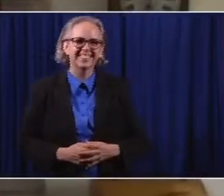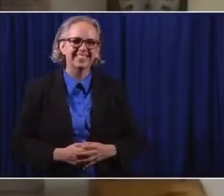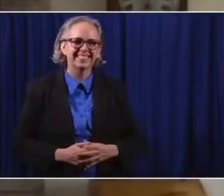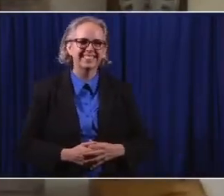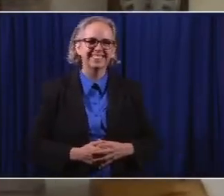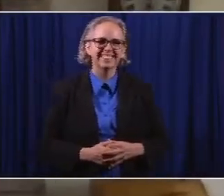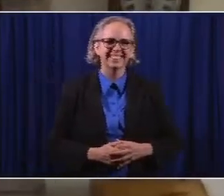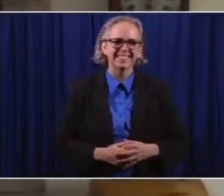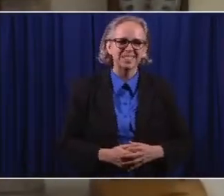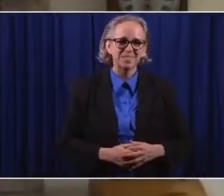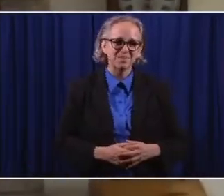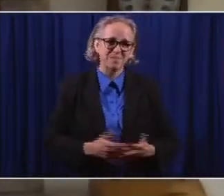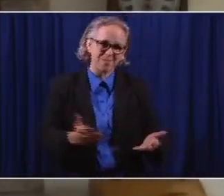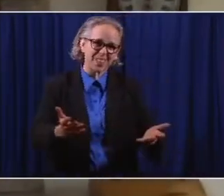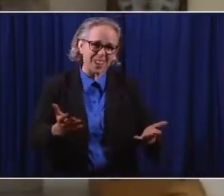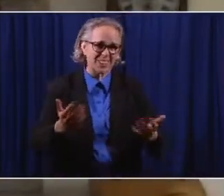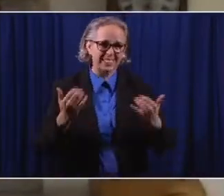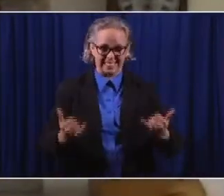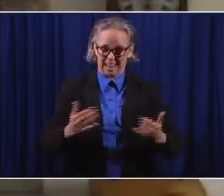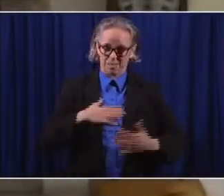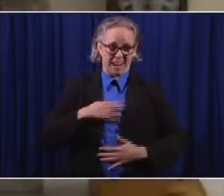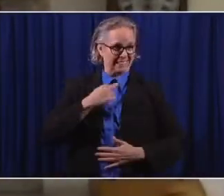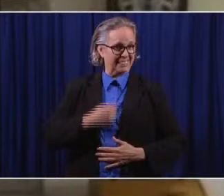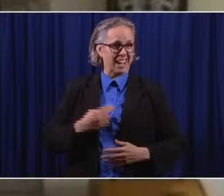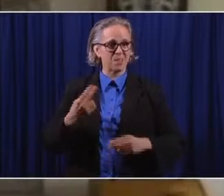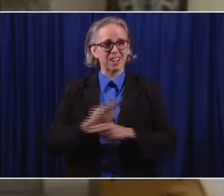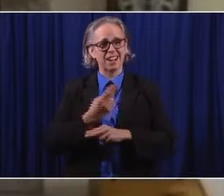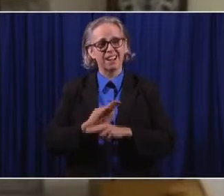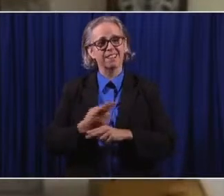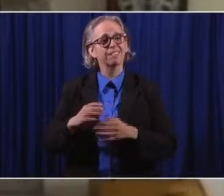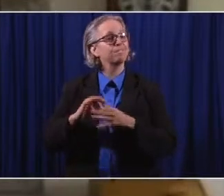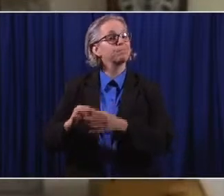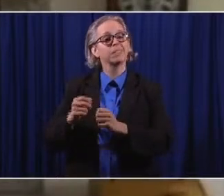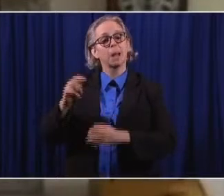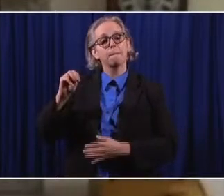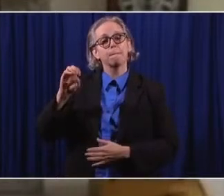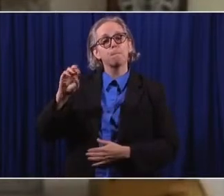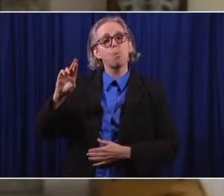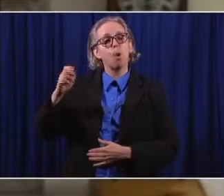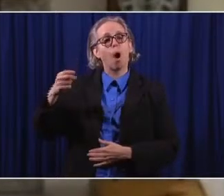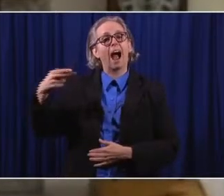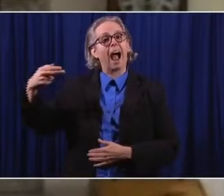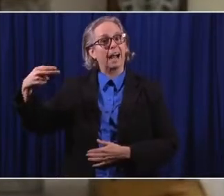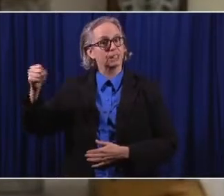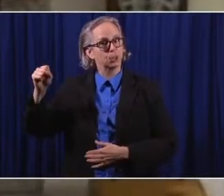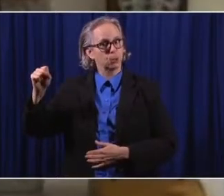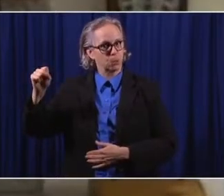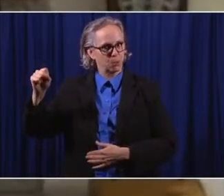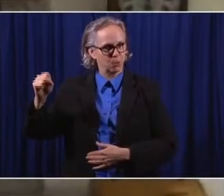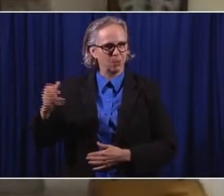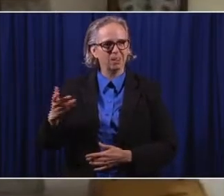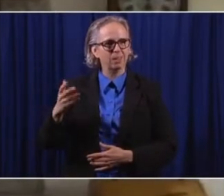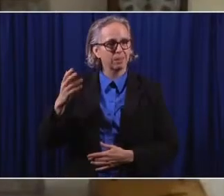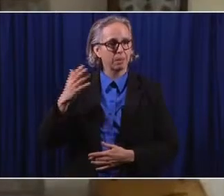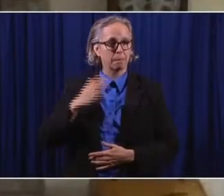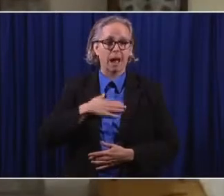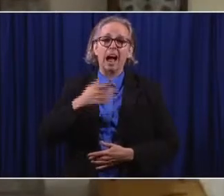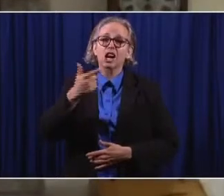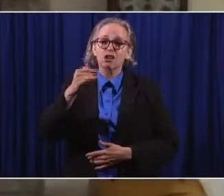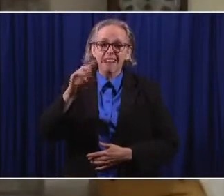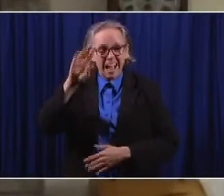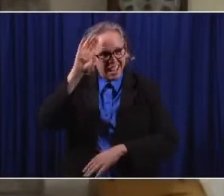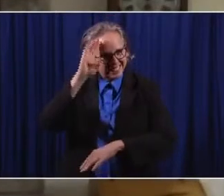Today I'm wearing a Moeller High School tie. Our grandson Matthew went to Moeller, but that's not why I'm wearing it